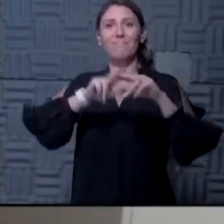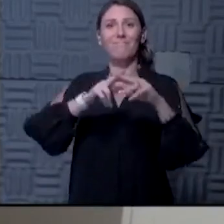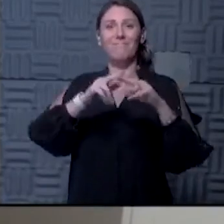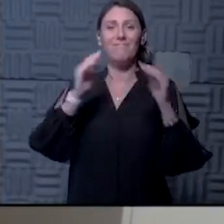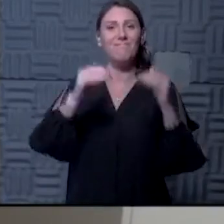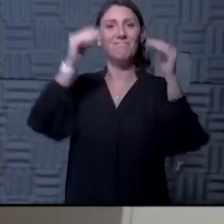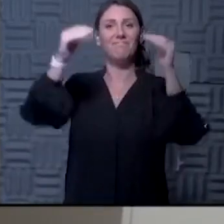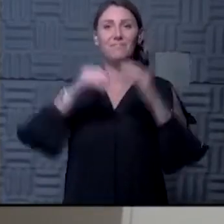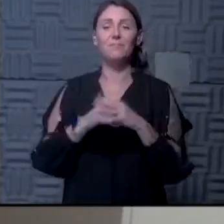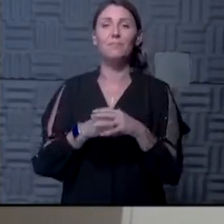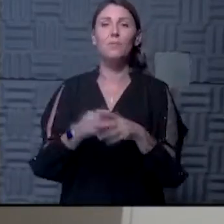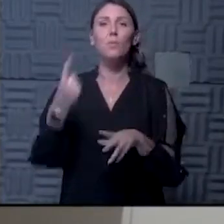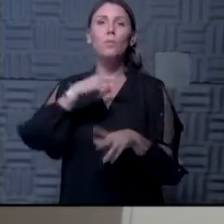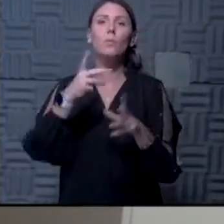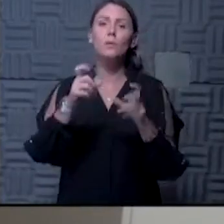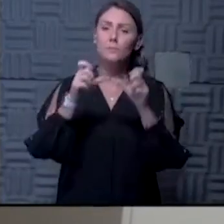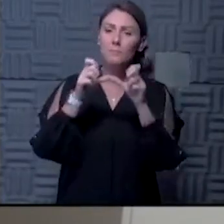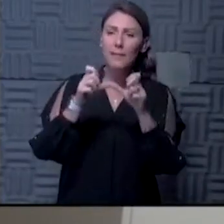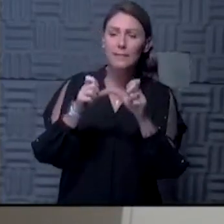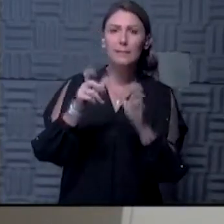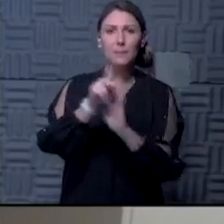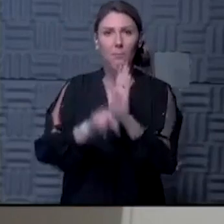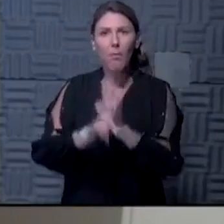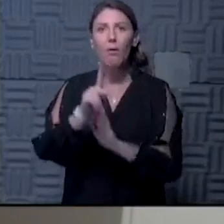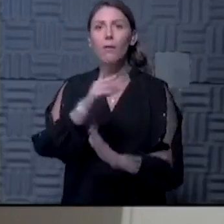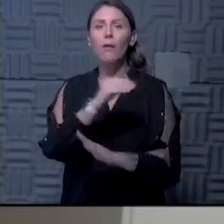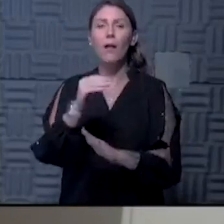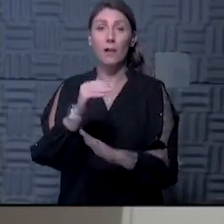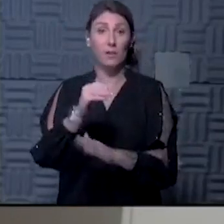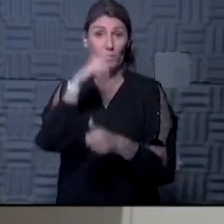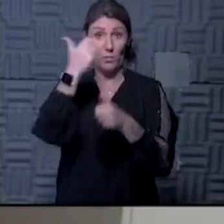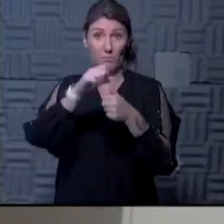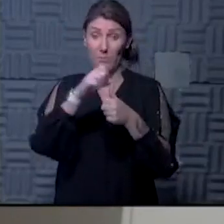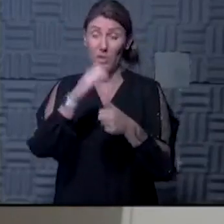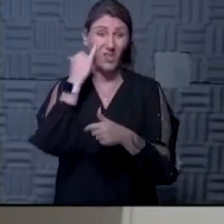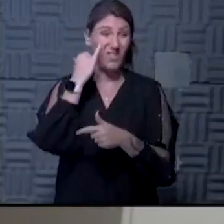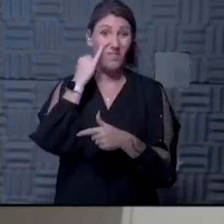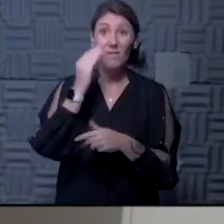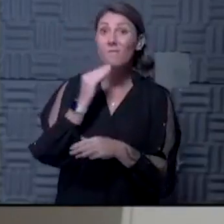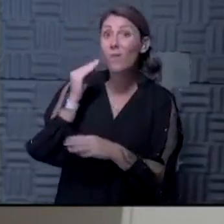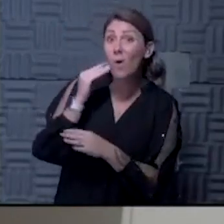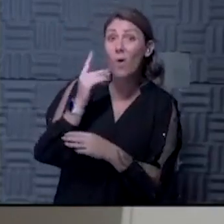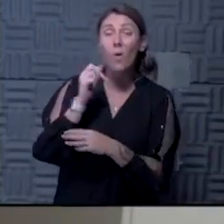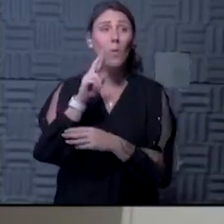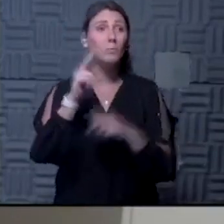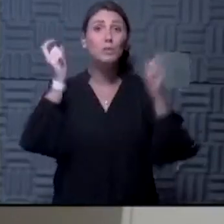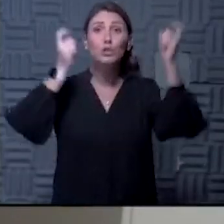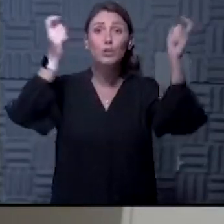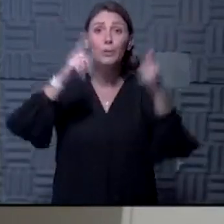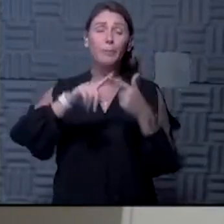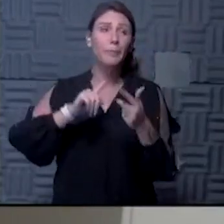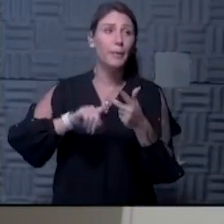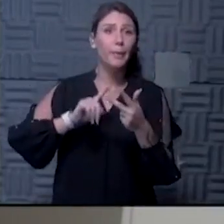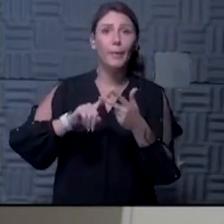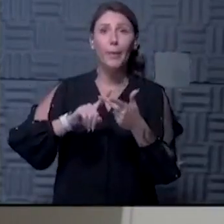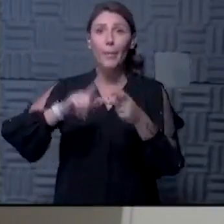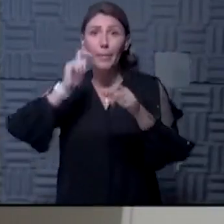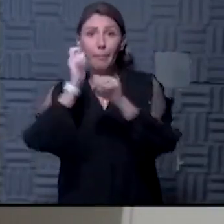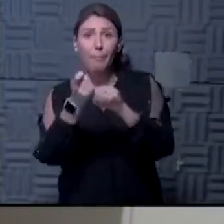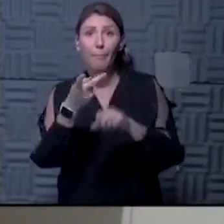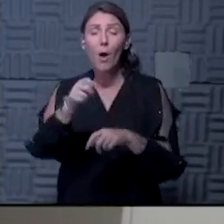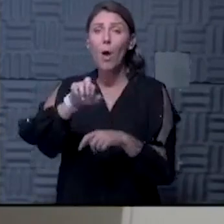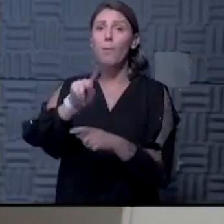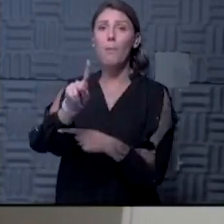about, maintaining our pillars and carrying those with us, whether we're at home, whether we're at the gym, whether we're at the ballpark, whether we're at